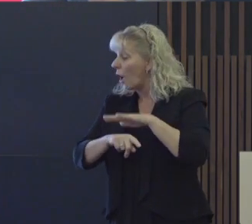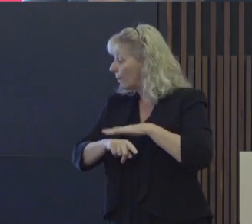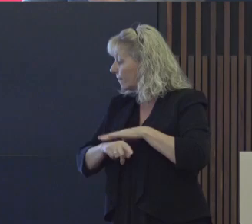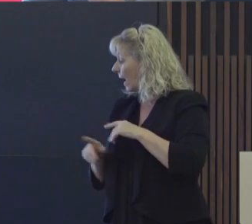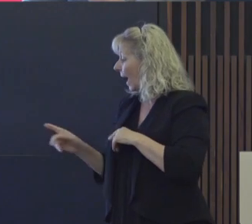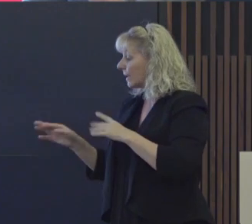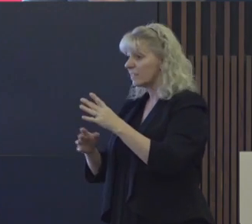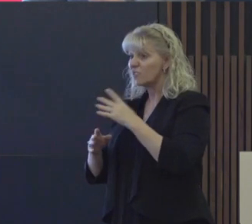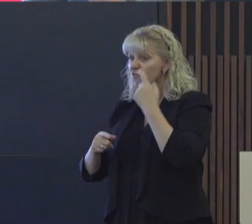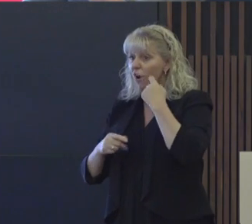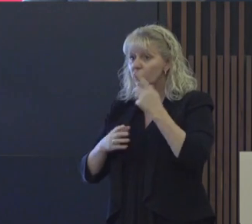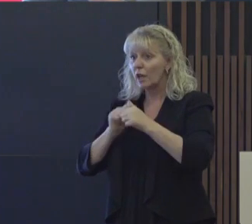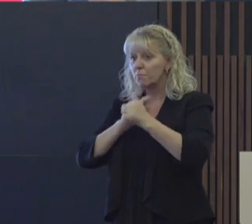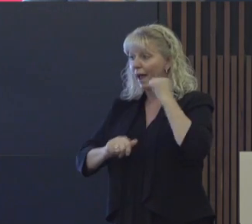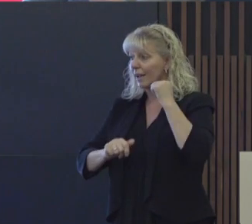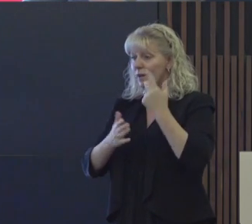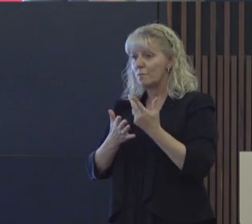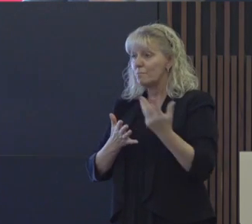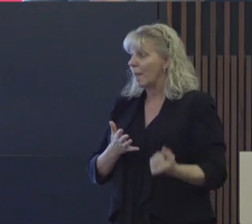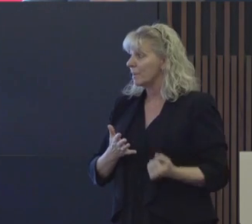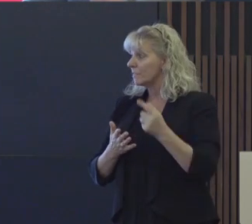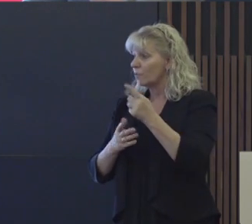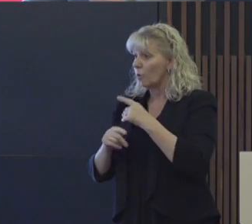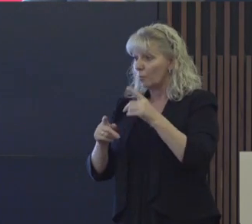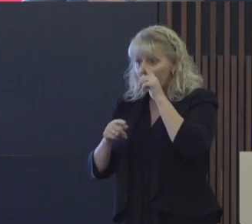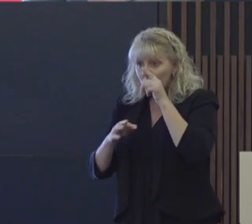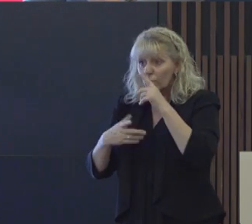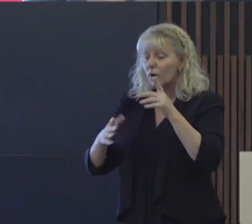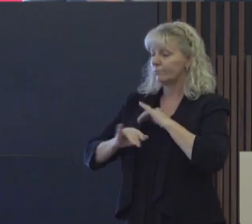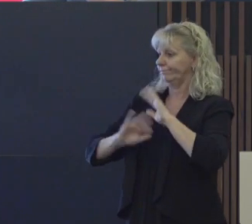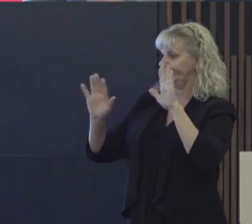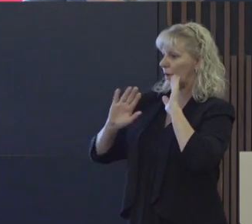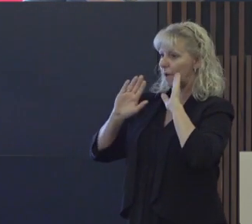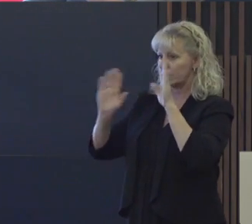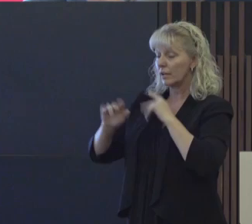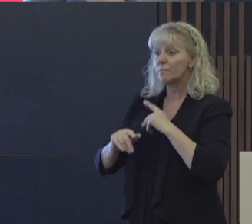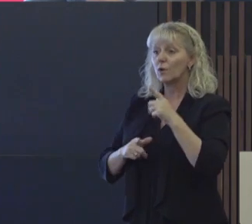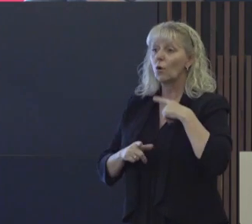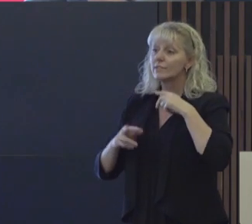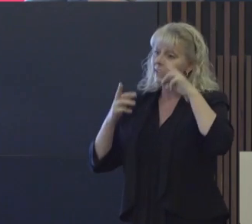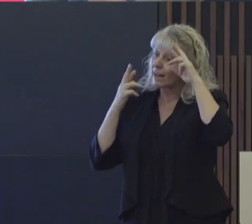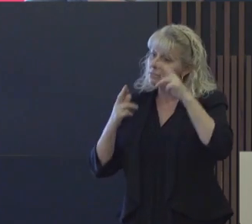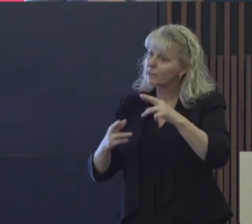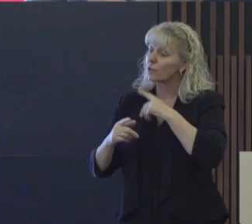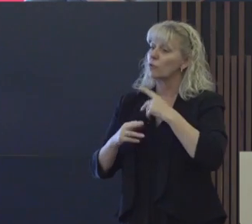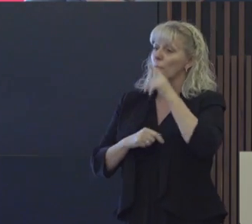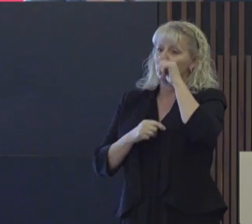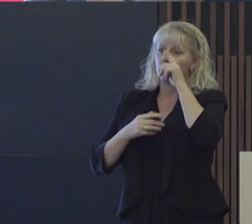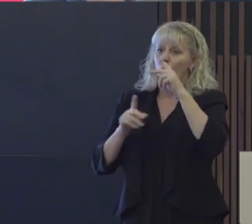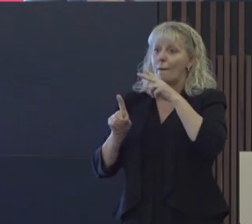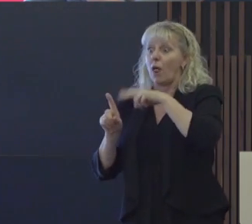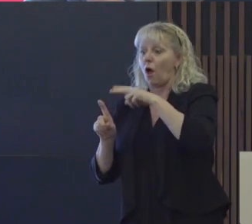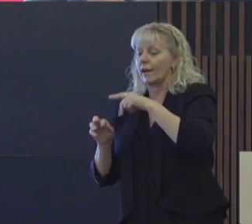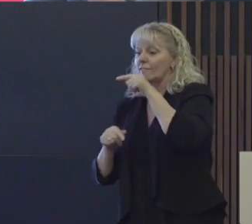payments for people has proved to be incredibly onerous and complicated too, because there's an expectation of people putting in applications